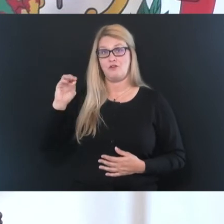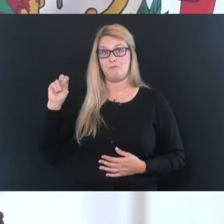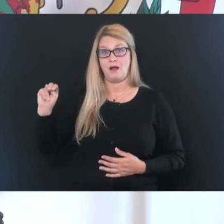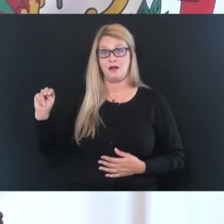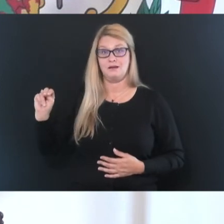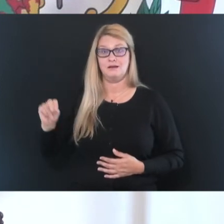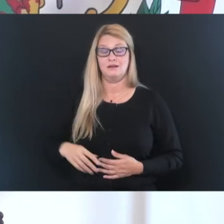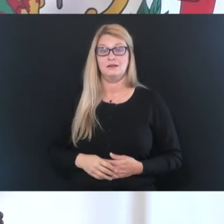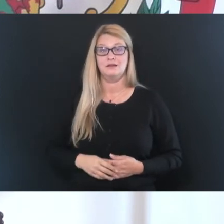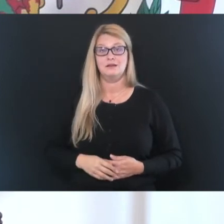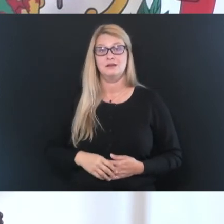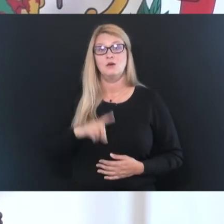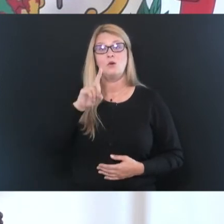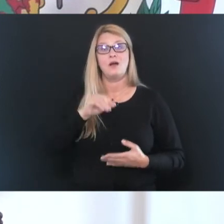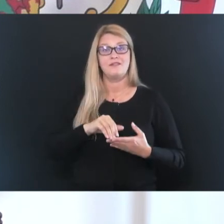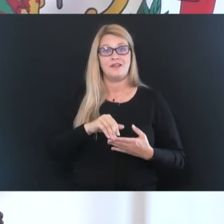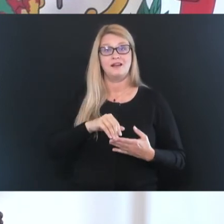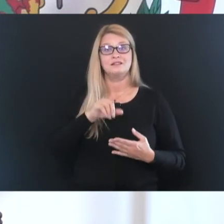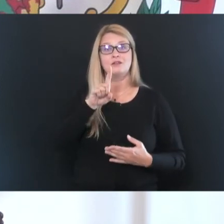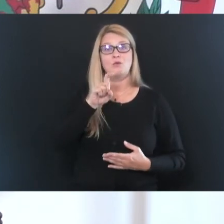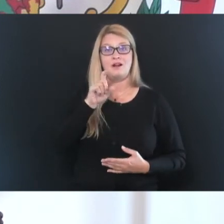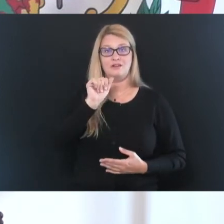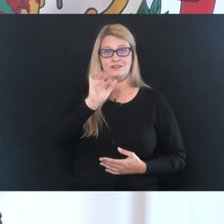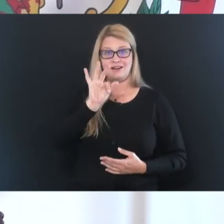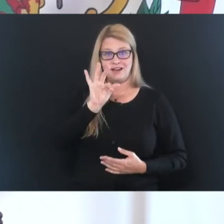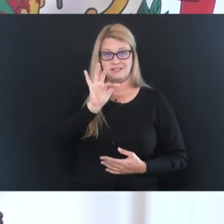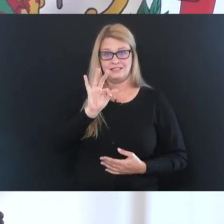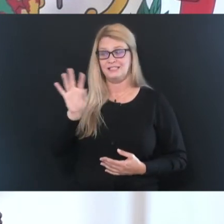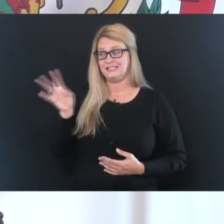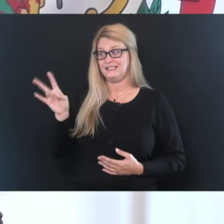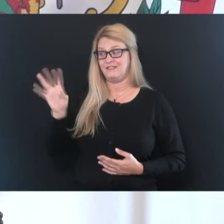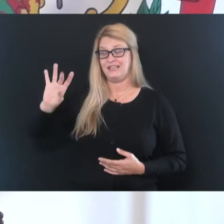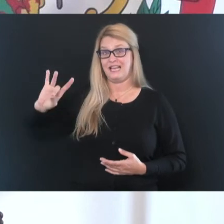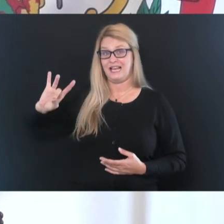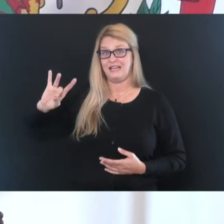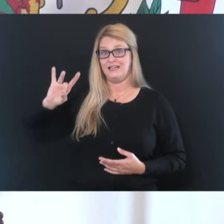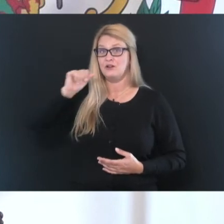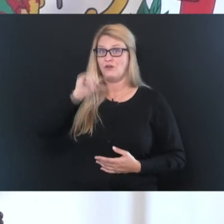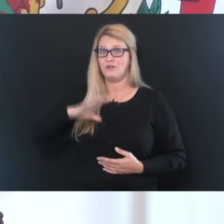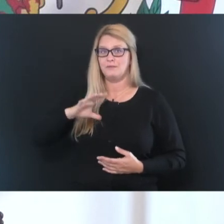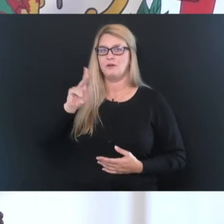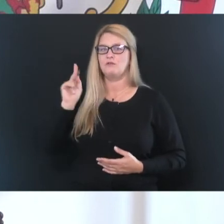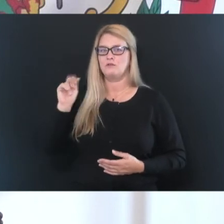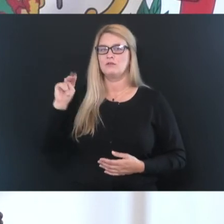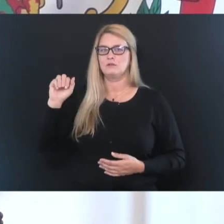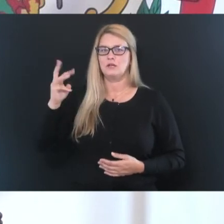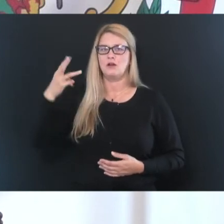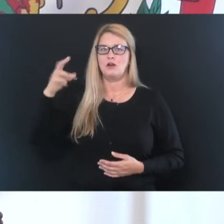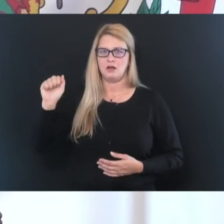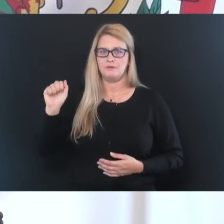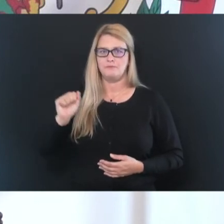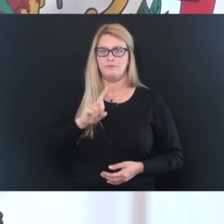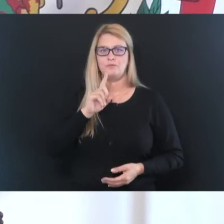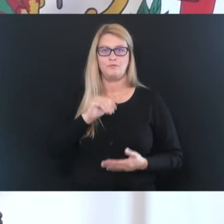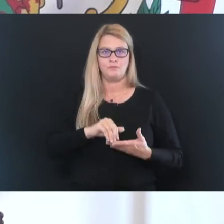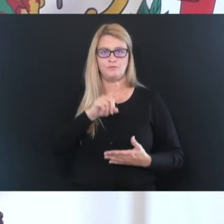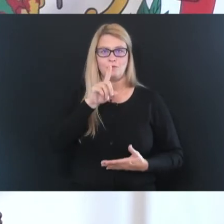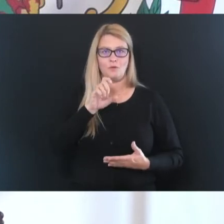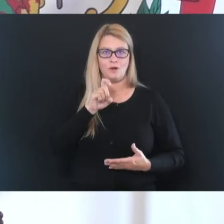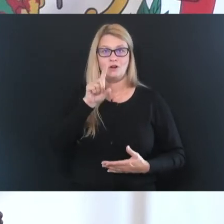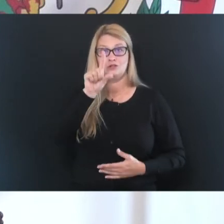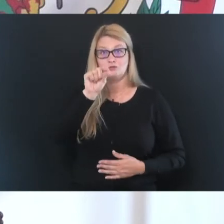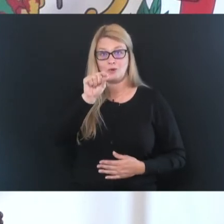County. Our 1,119th death, a 78-year-old female from Kanawha County. Our 1,120th